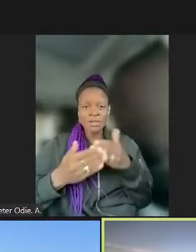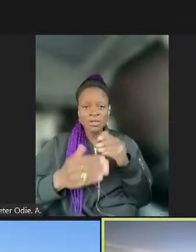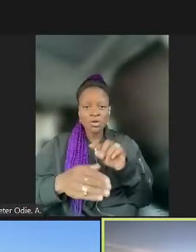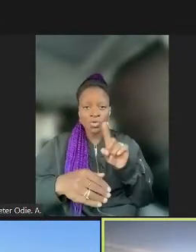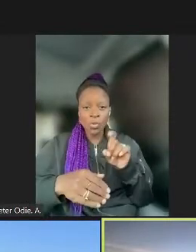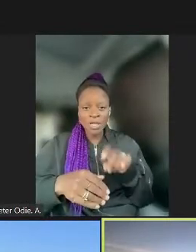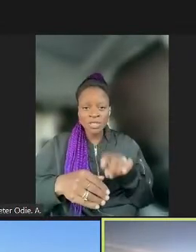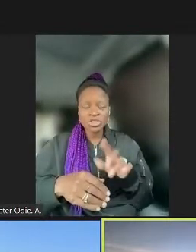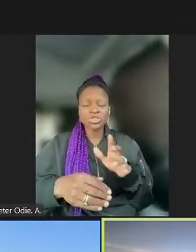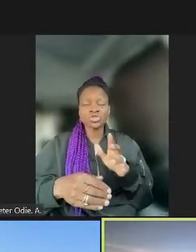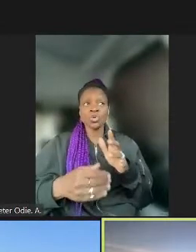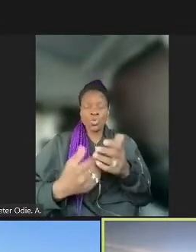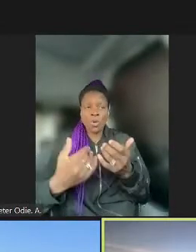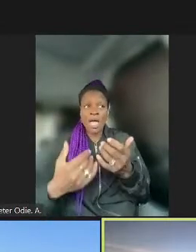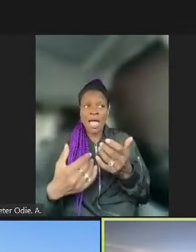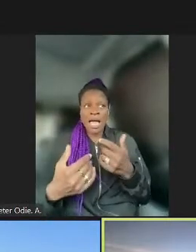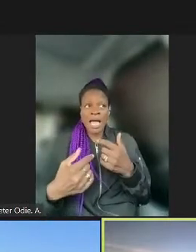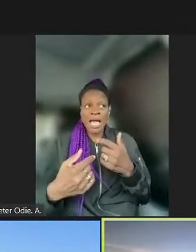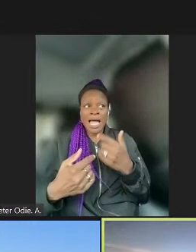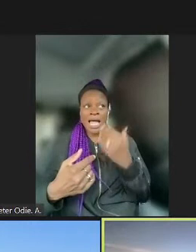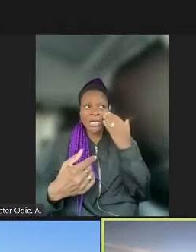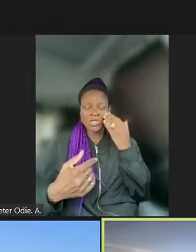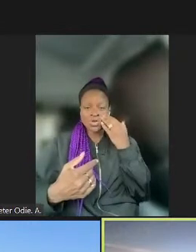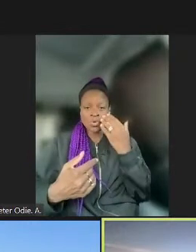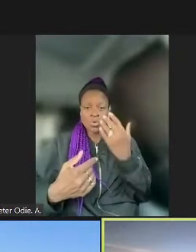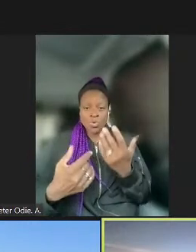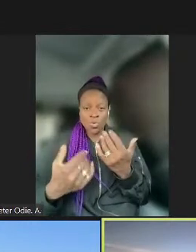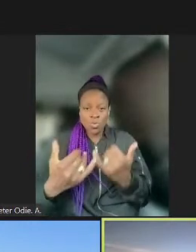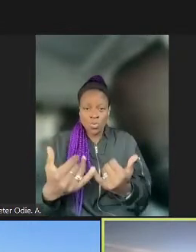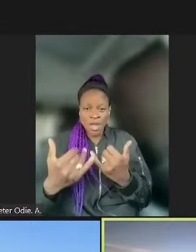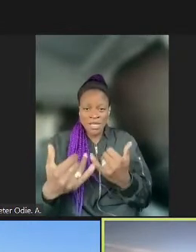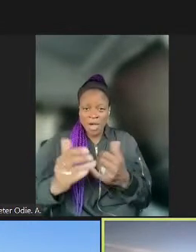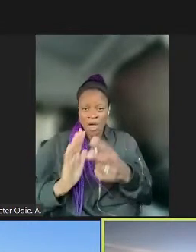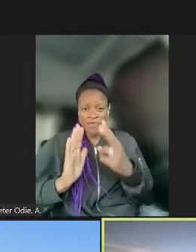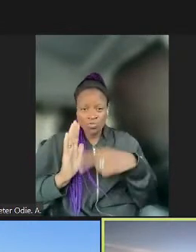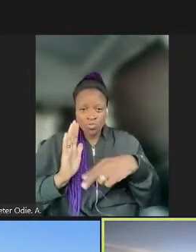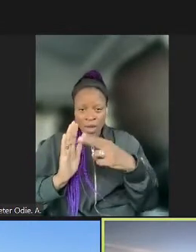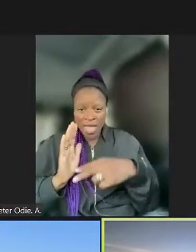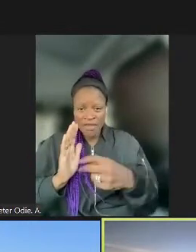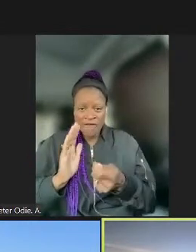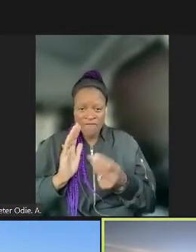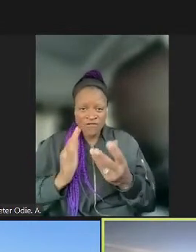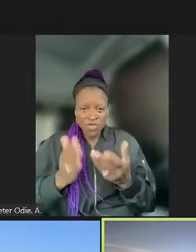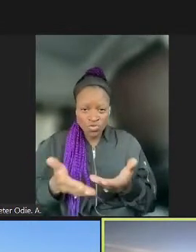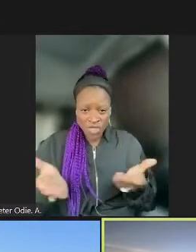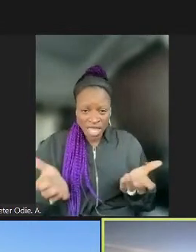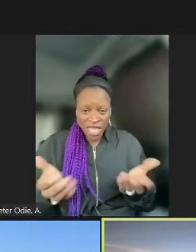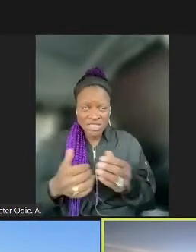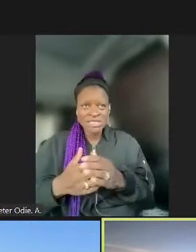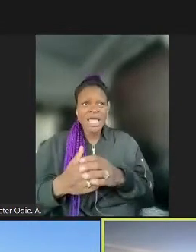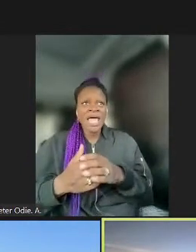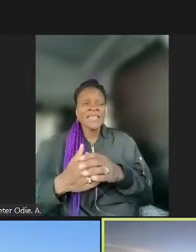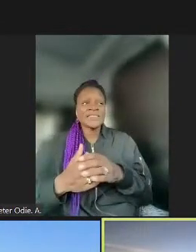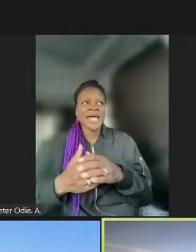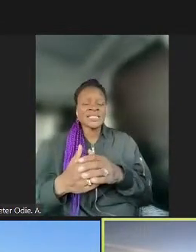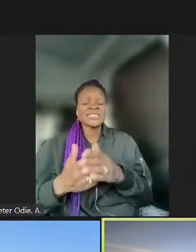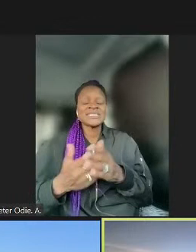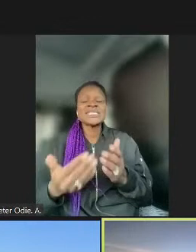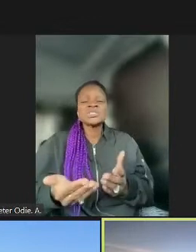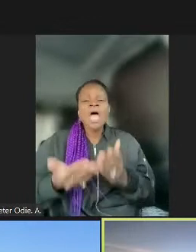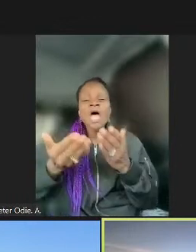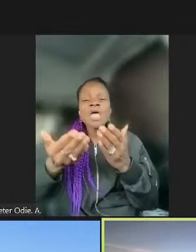So far, I have certainly read a few things suggesting that vaccination is effective, and I'm gonna turn it over to Dr.